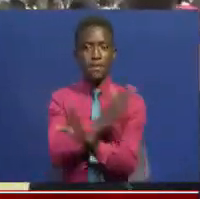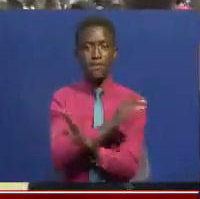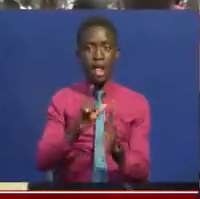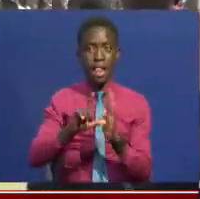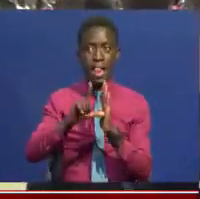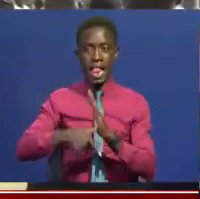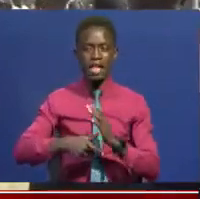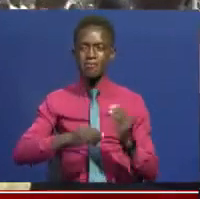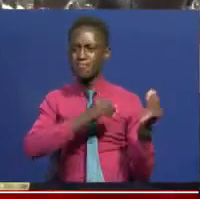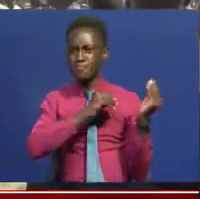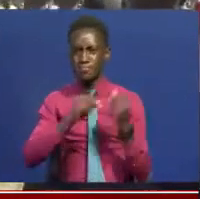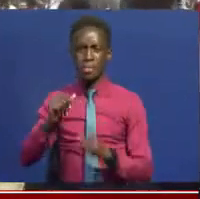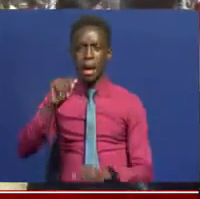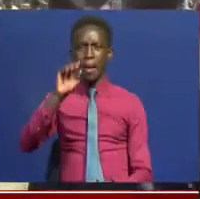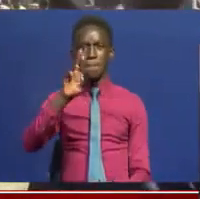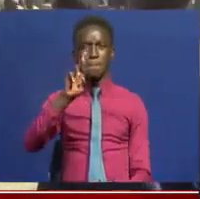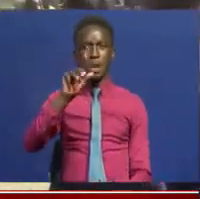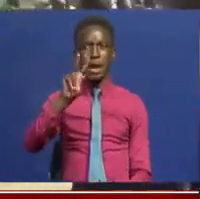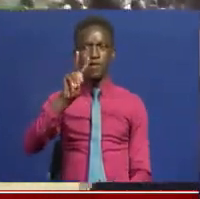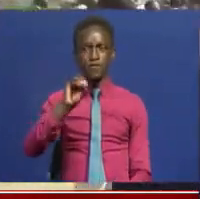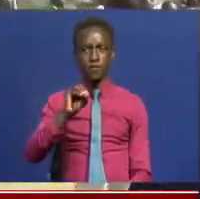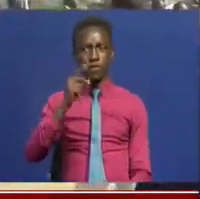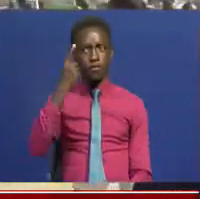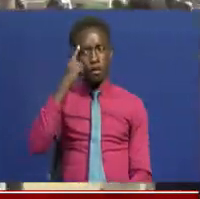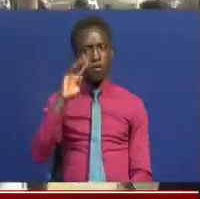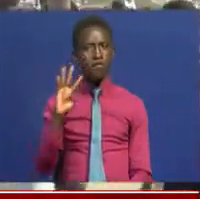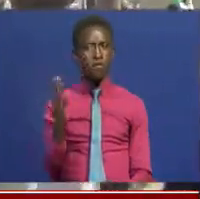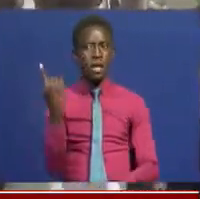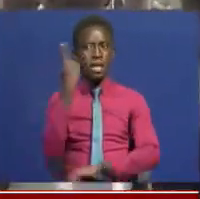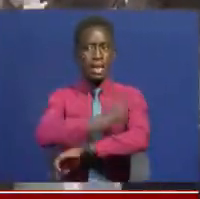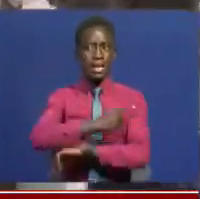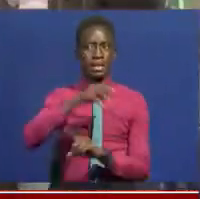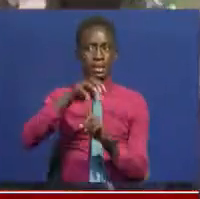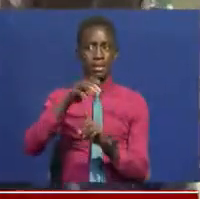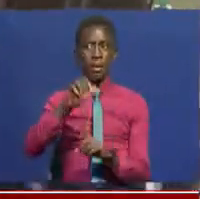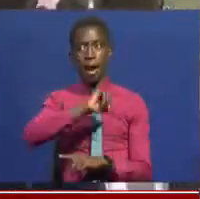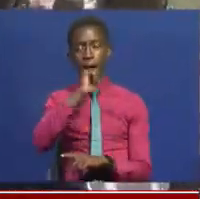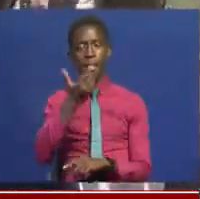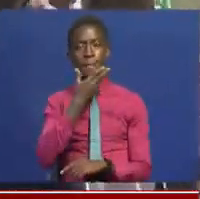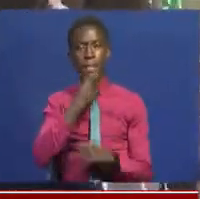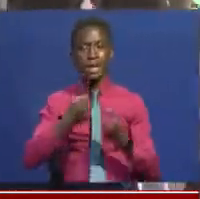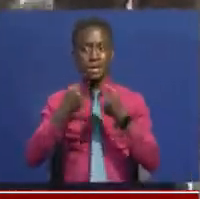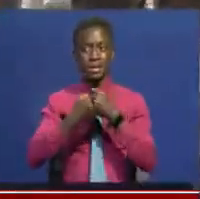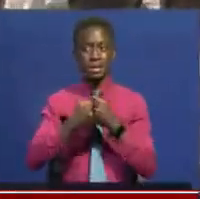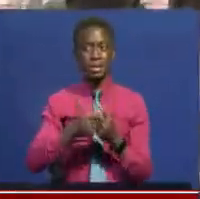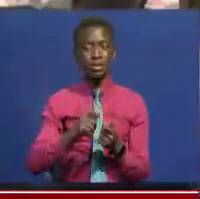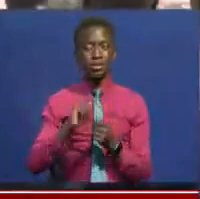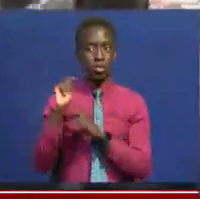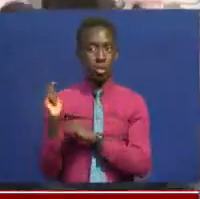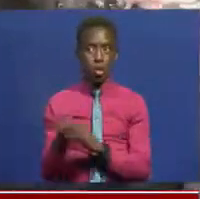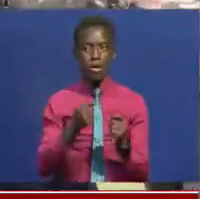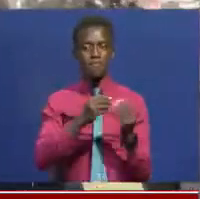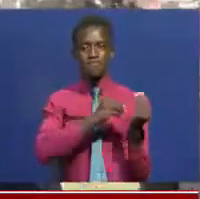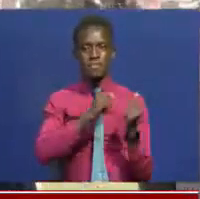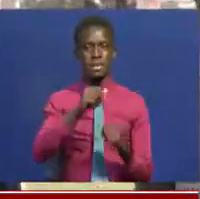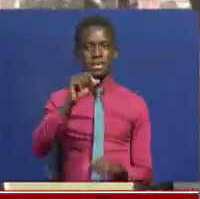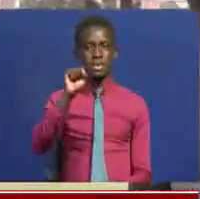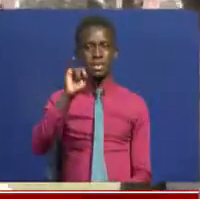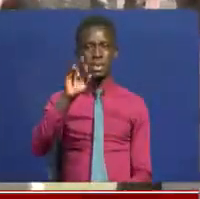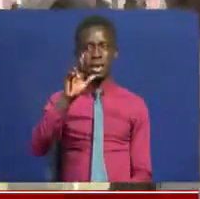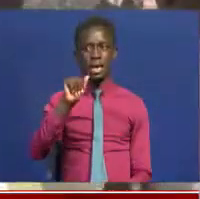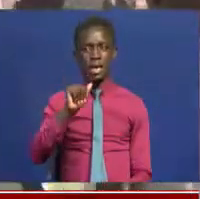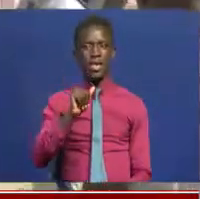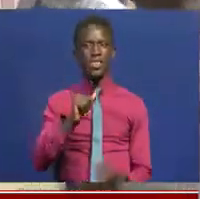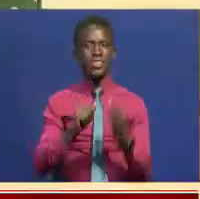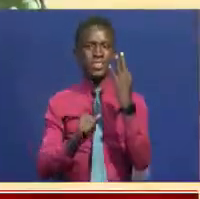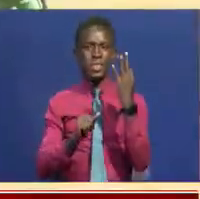in similar fashion in their second match of the four-day championship. In other men's matches, Golf Company defeated Sierra Company by 3 straight